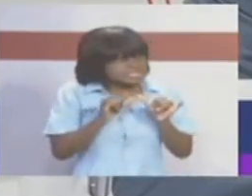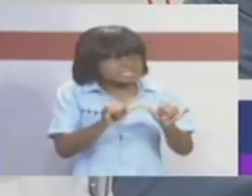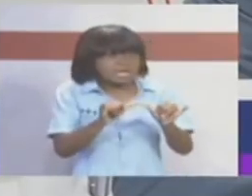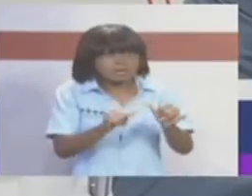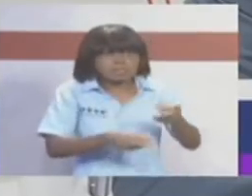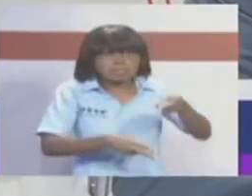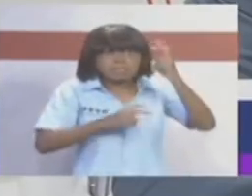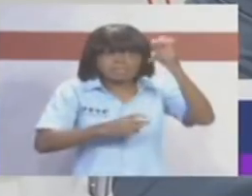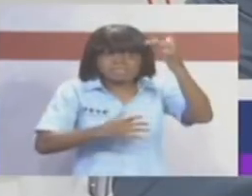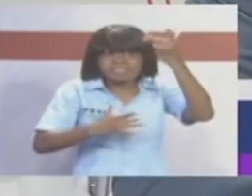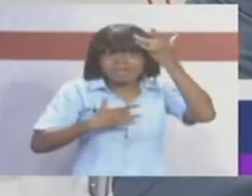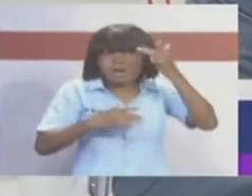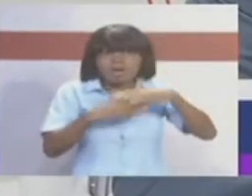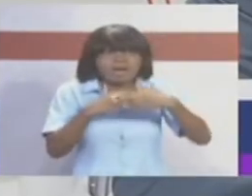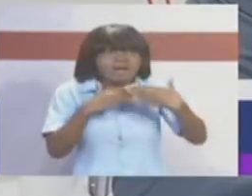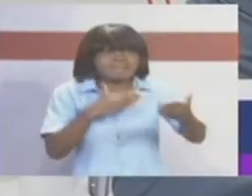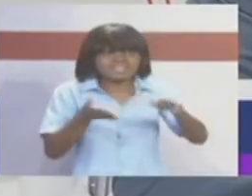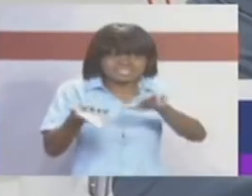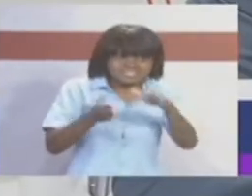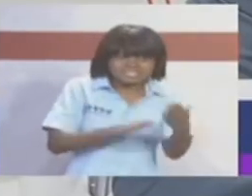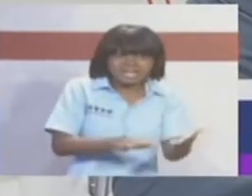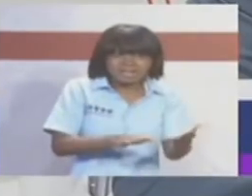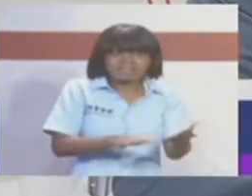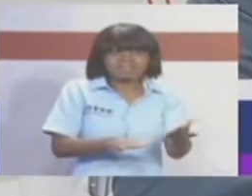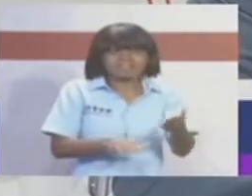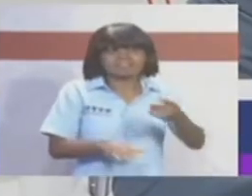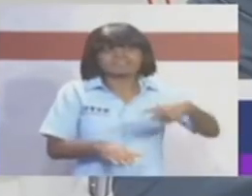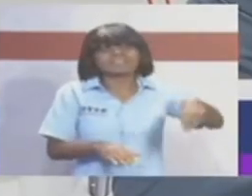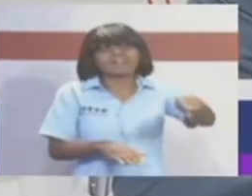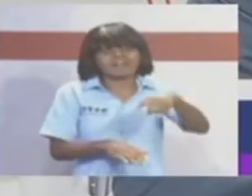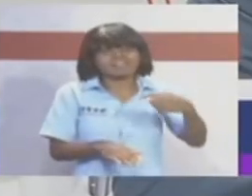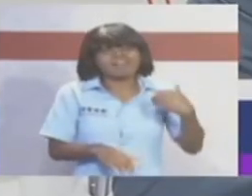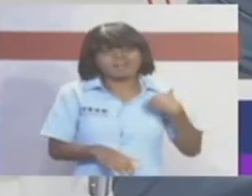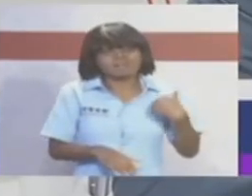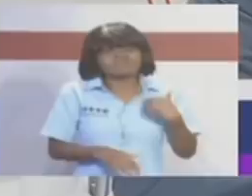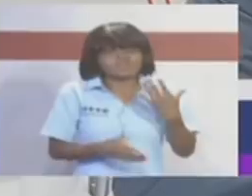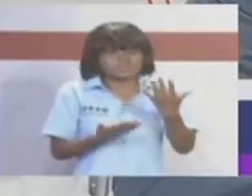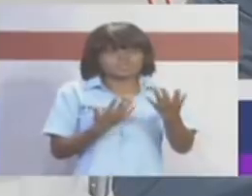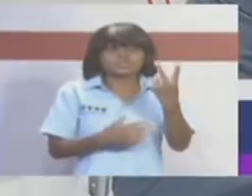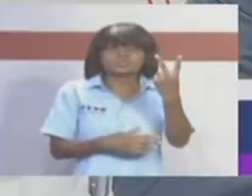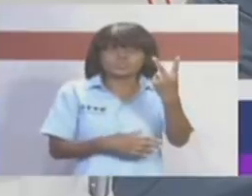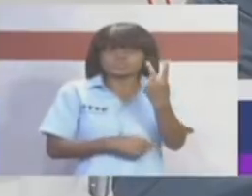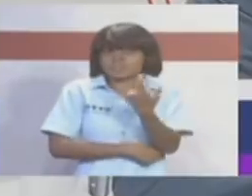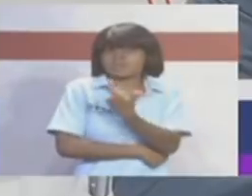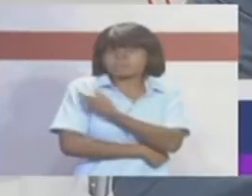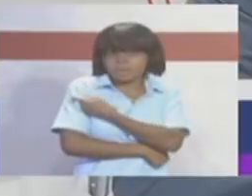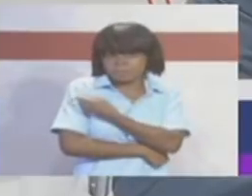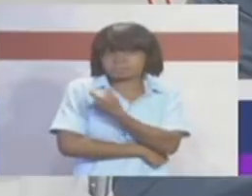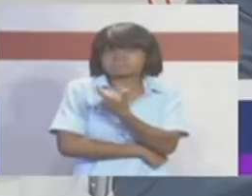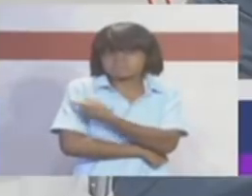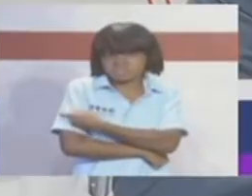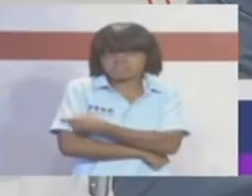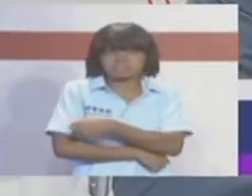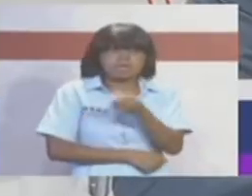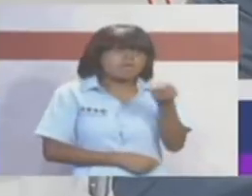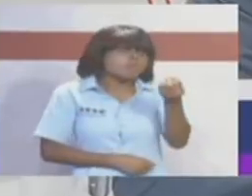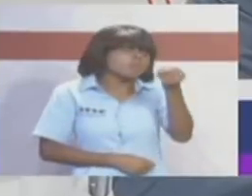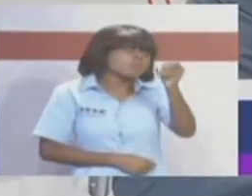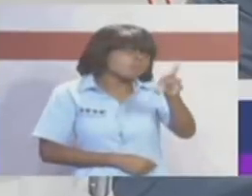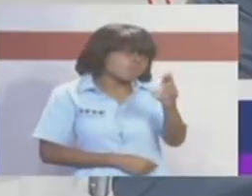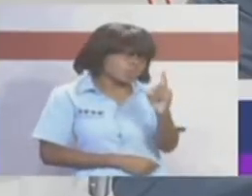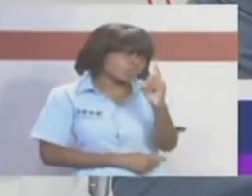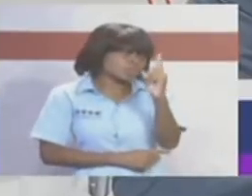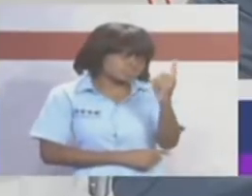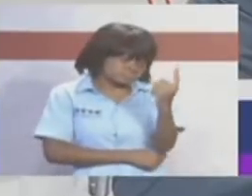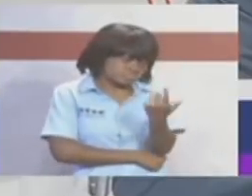are individuals who would have had either 2 doses of a 2-dose regimen or 1 dose of the 1-dose regimen, and